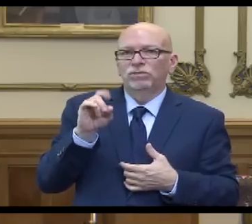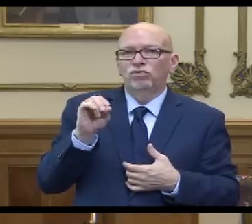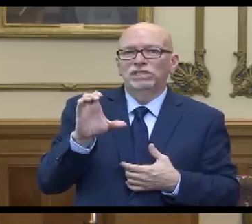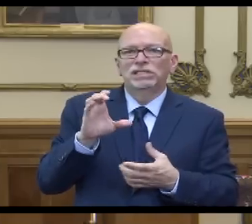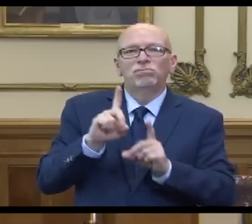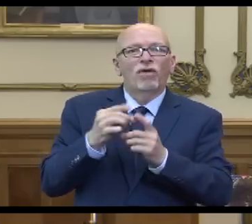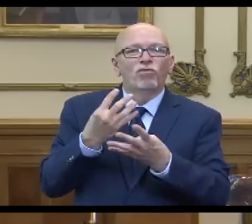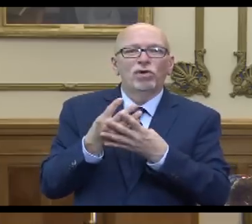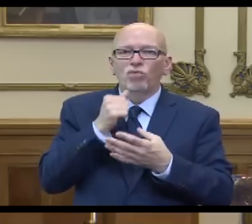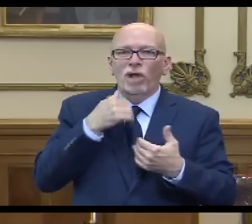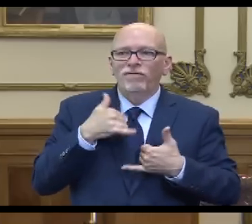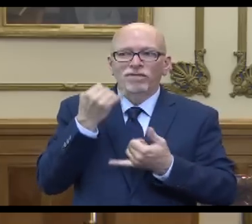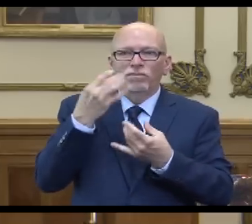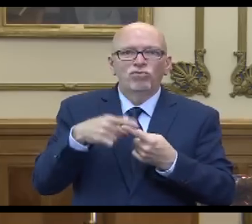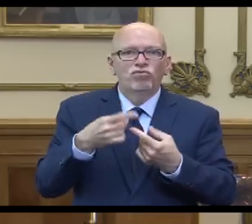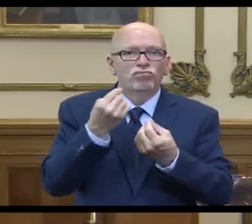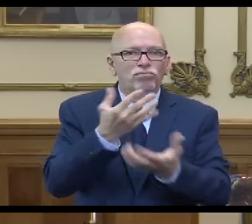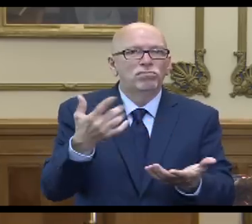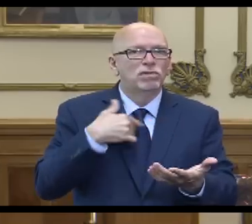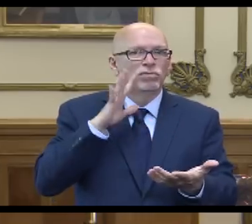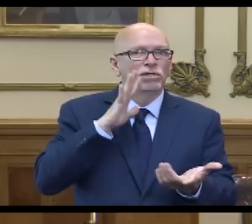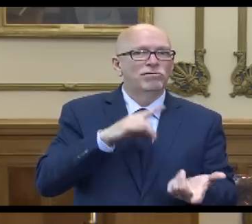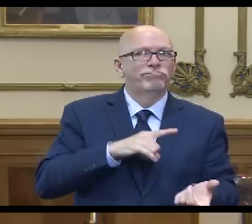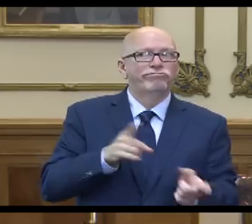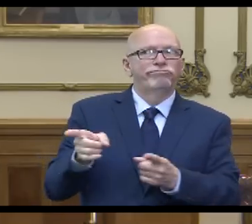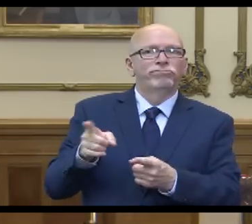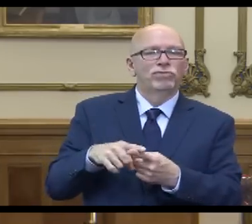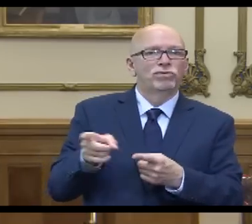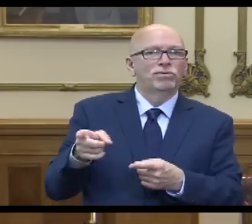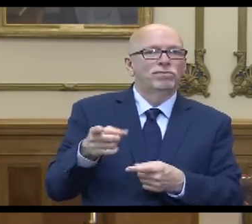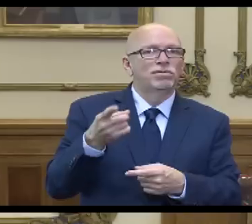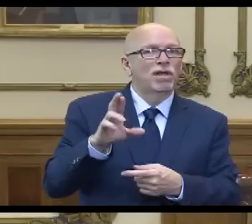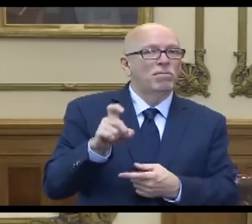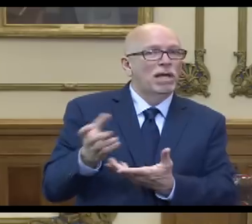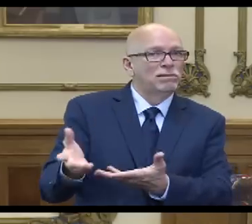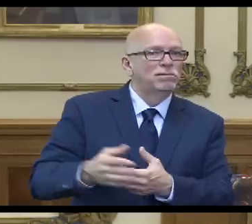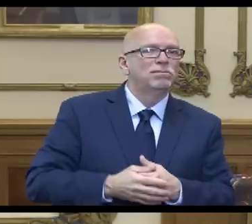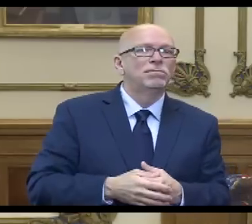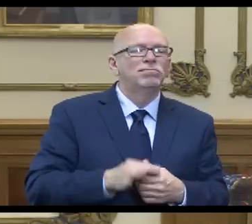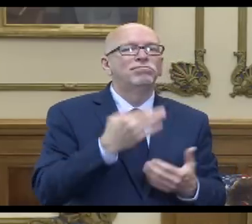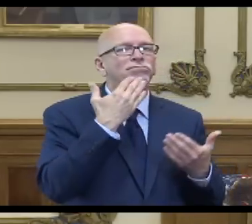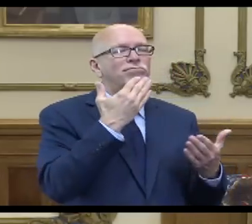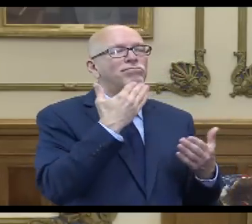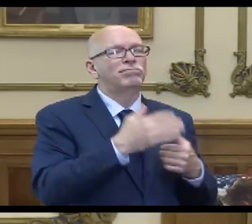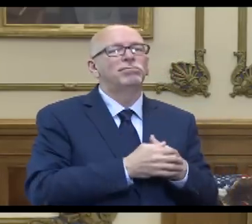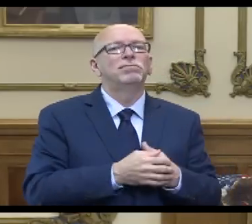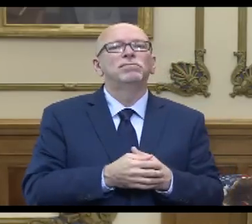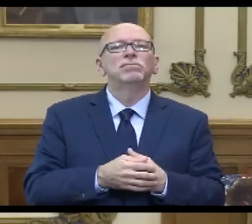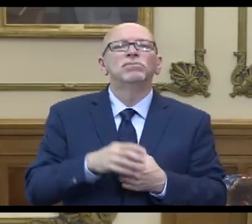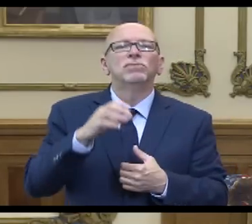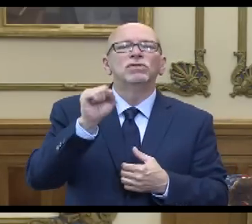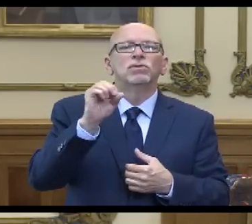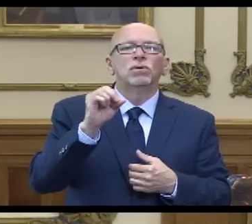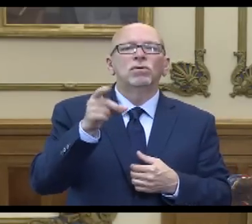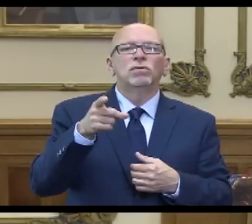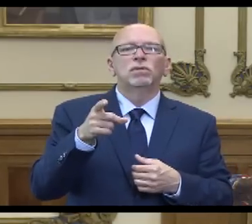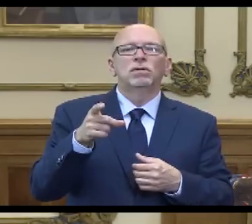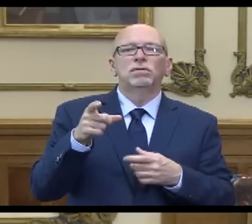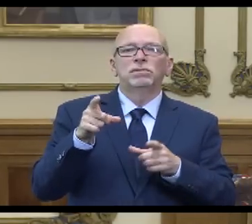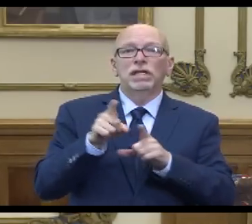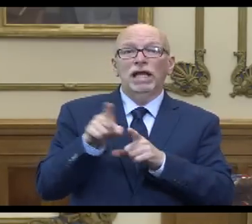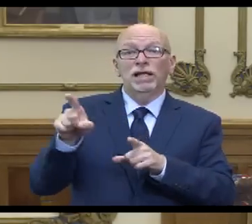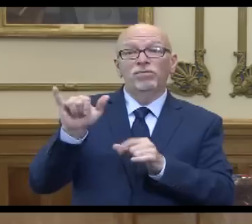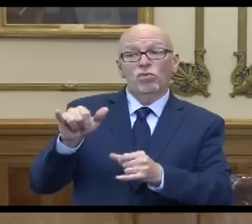to release. And I'll defer that to Dr. Box. Thanks, Kristen. So as those